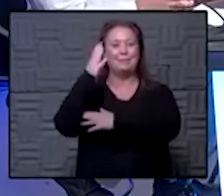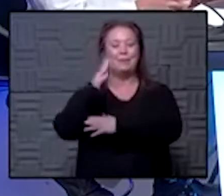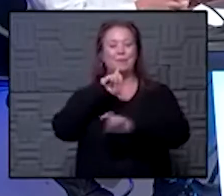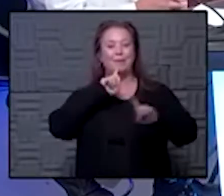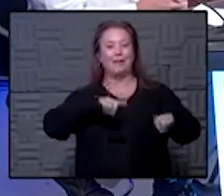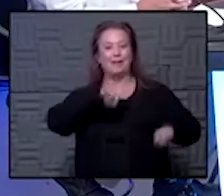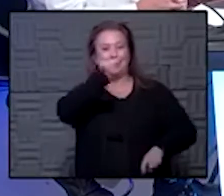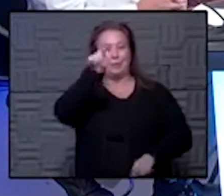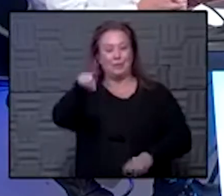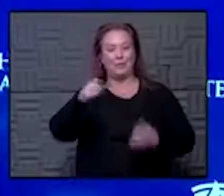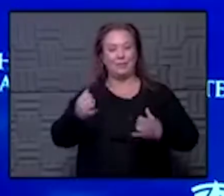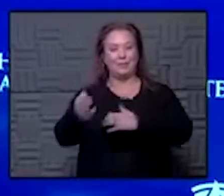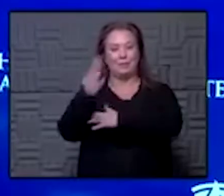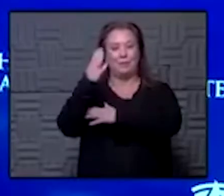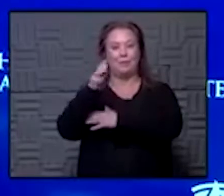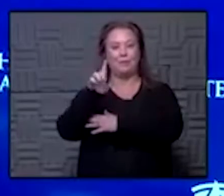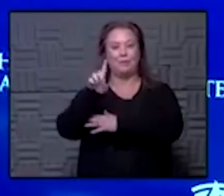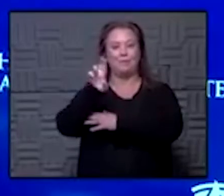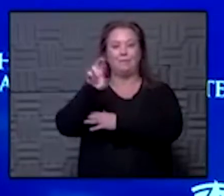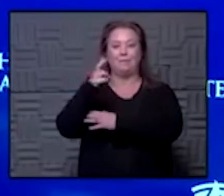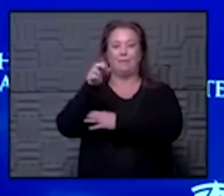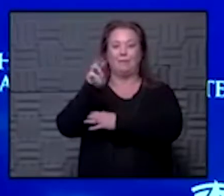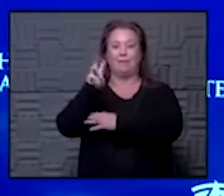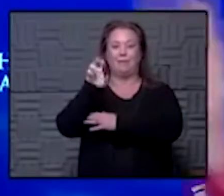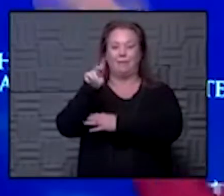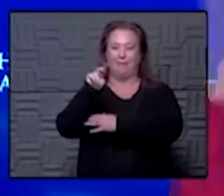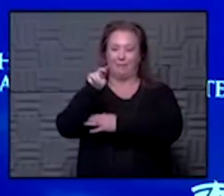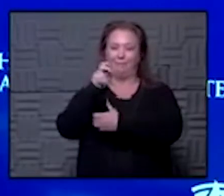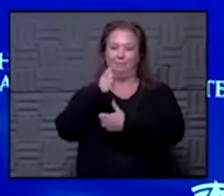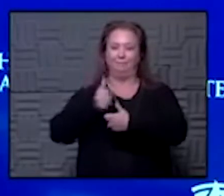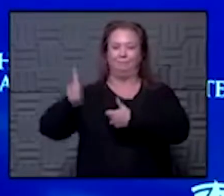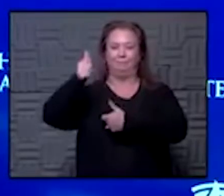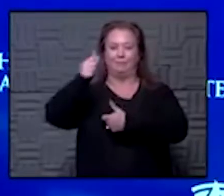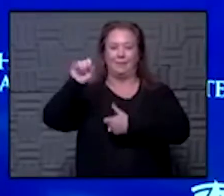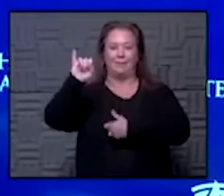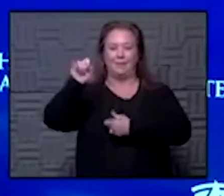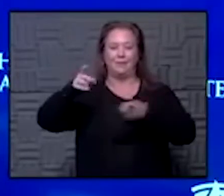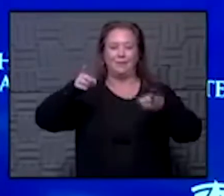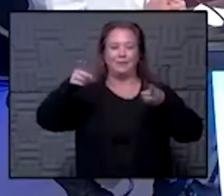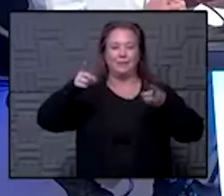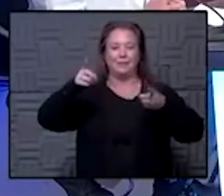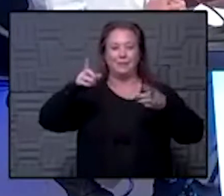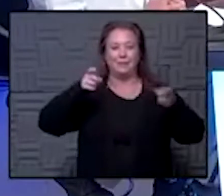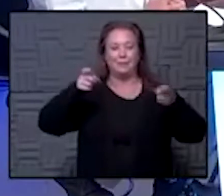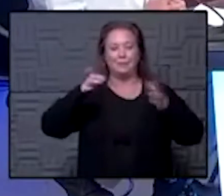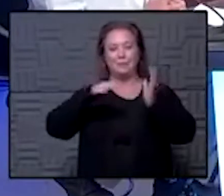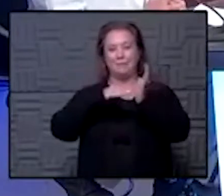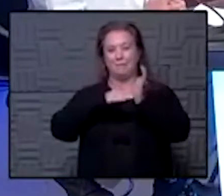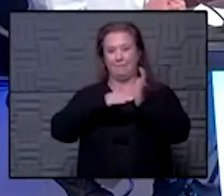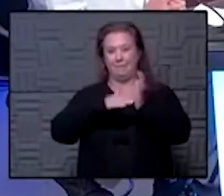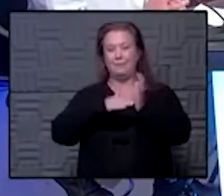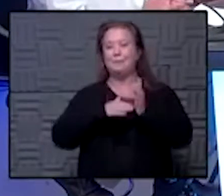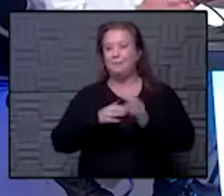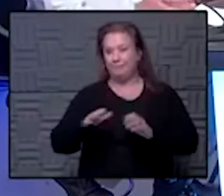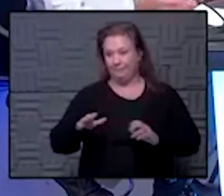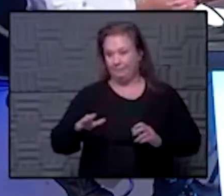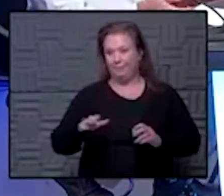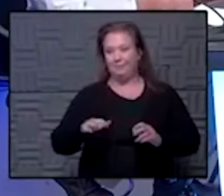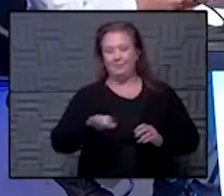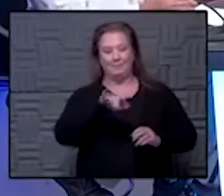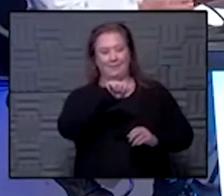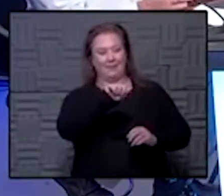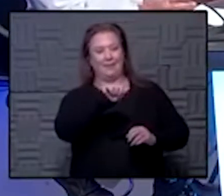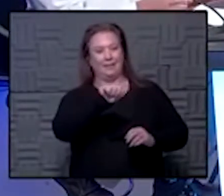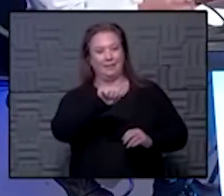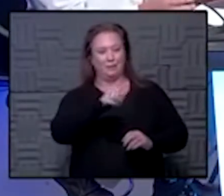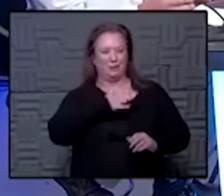your questions this morning. But first, Dr. Hawkinson, Medical Director of Infection Prevention and Control. Welcome. How did we do overnight? We're good. And yeah, she is